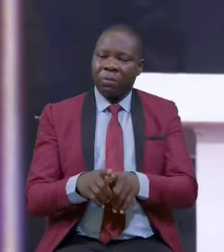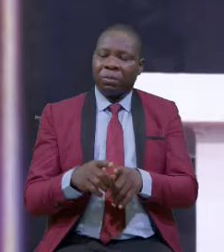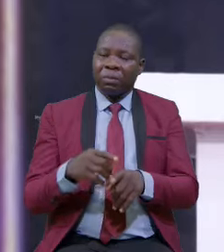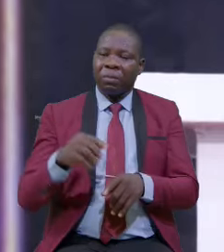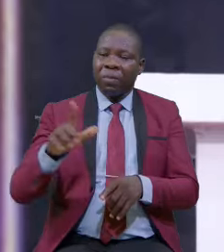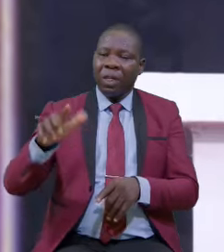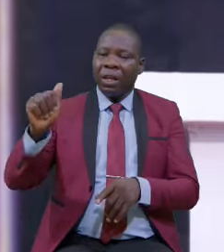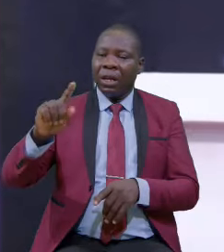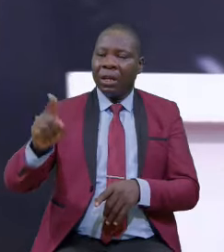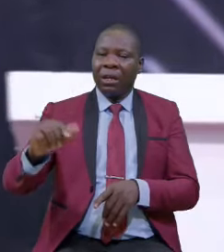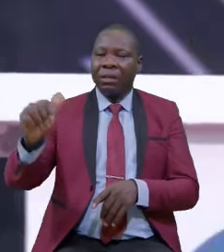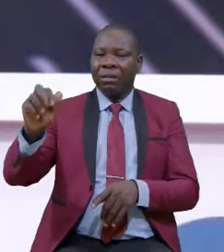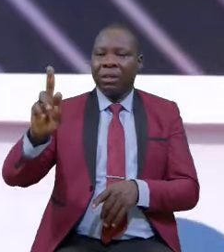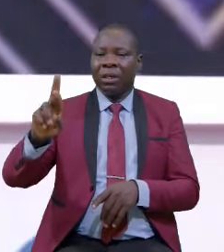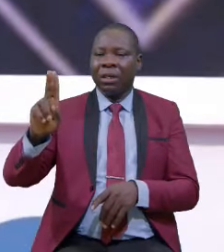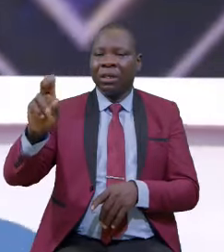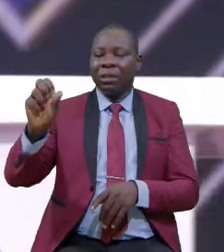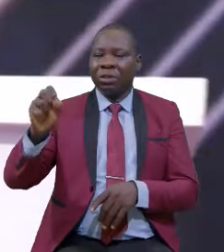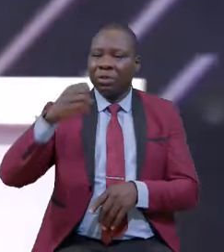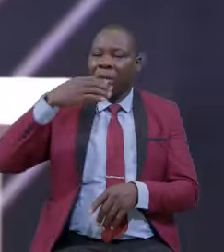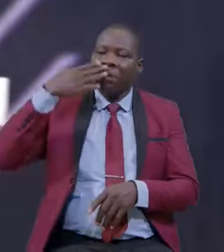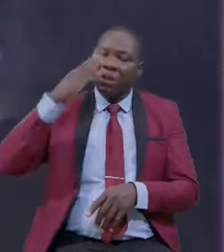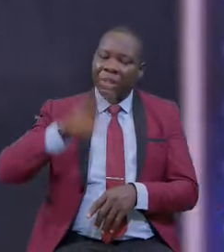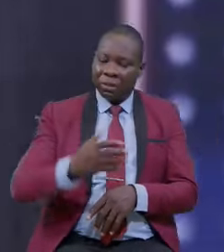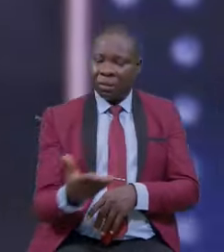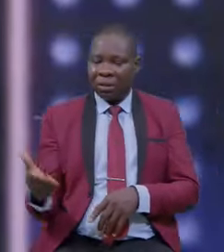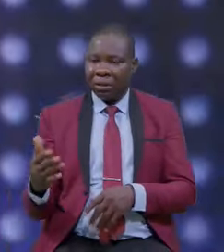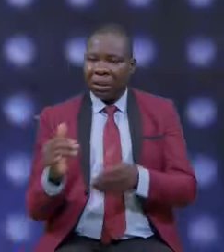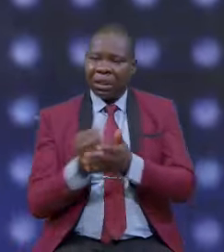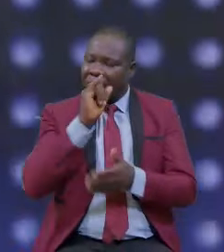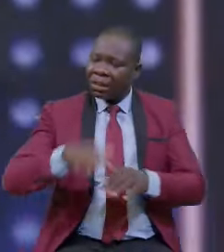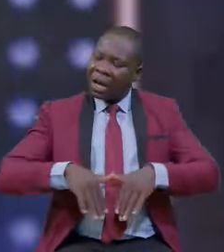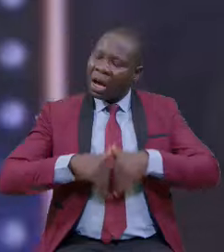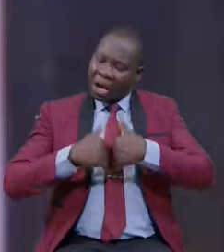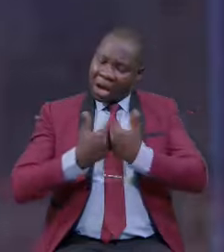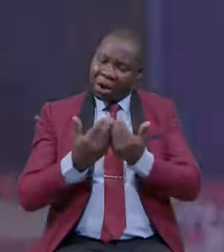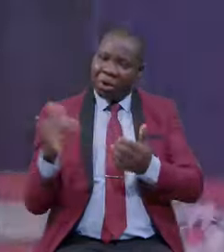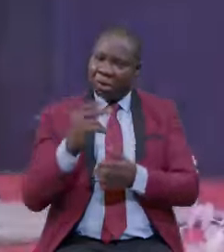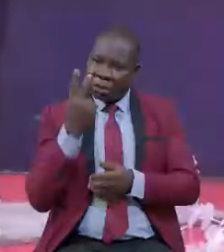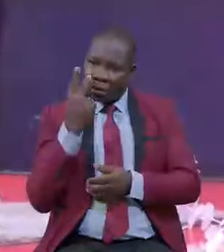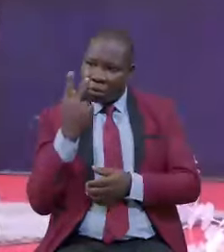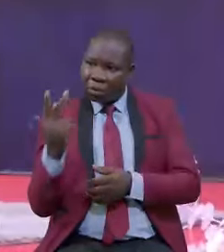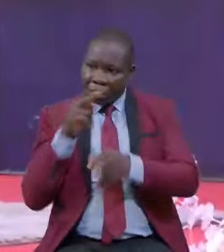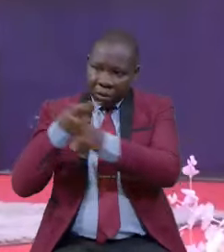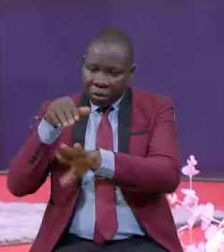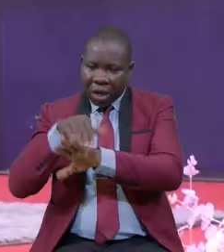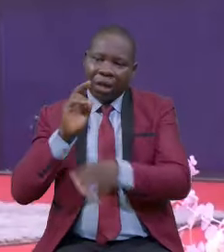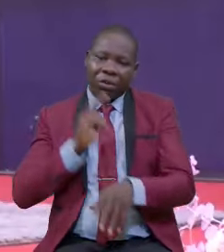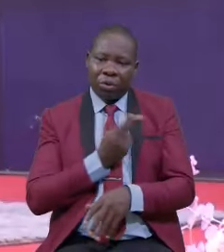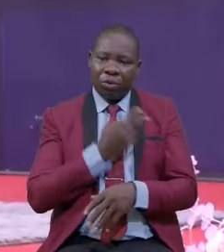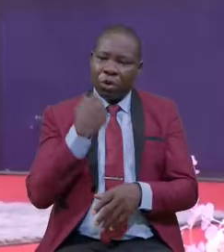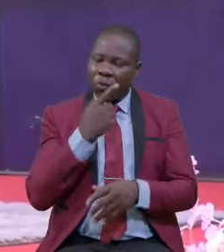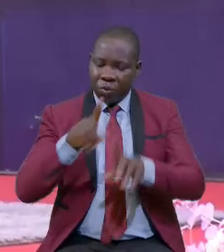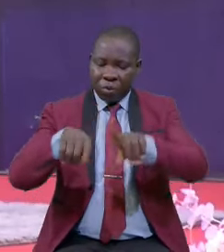how they look at us who go to church. That's how they look at us who believe in Christ. That's how they look at us. They say he's